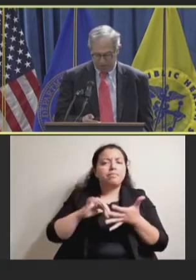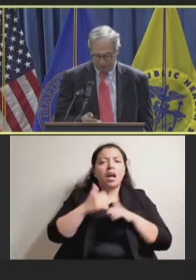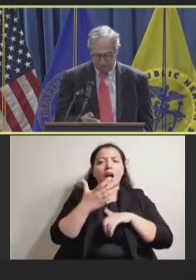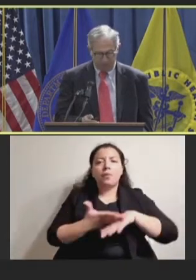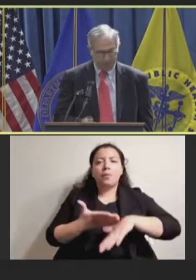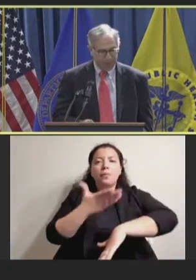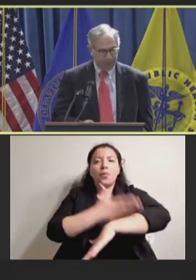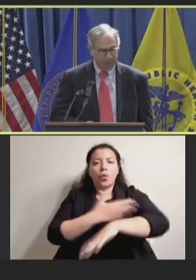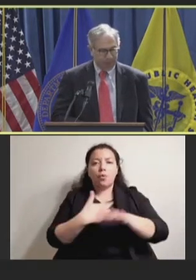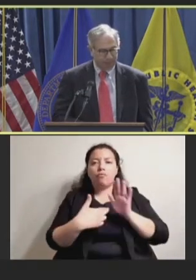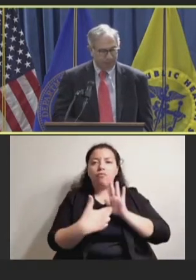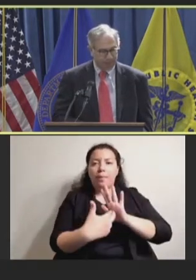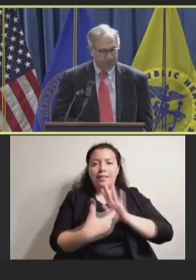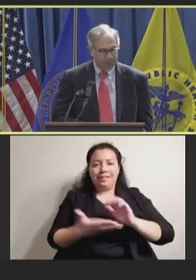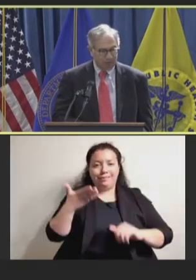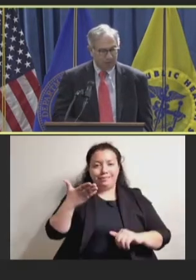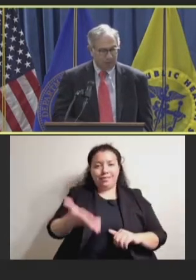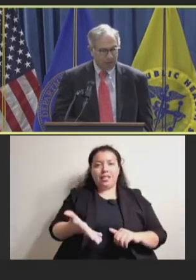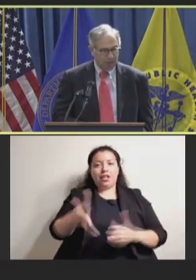research.